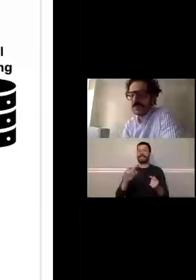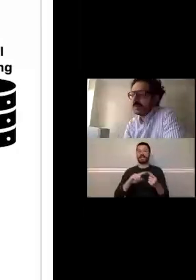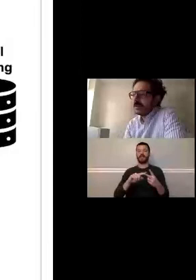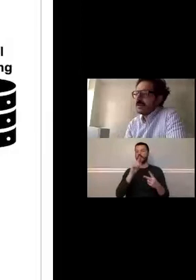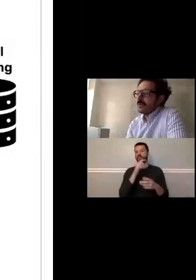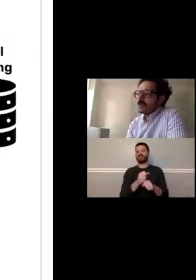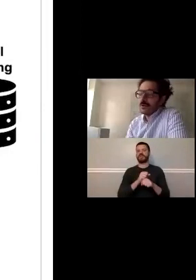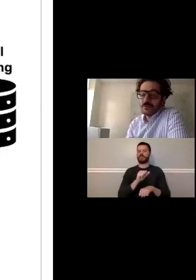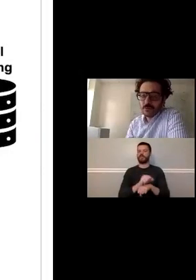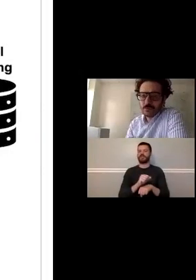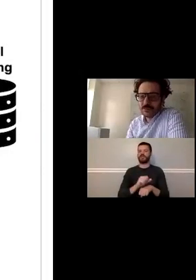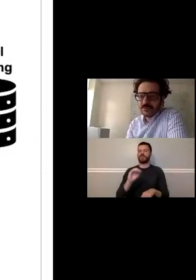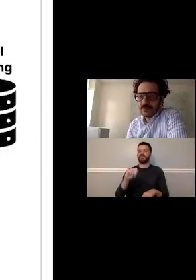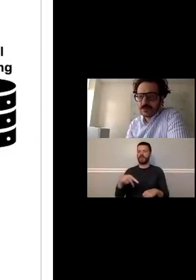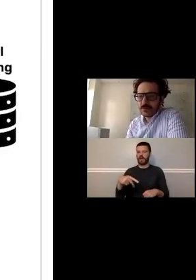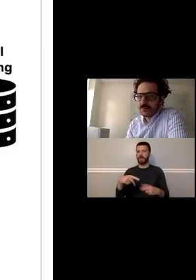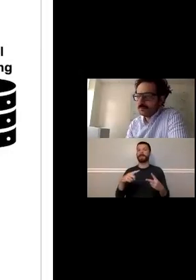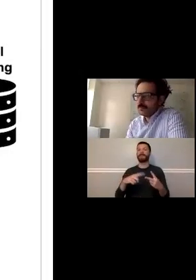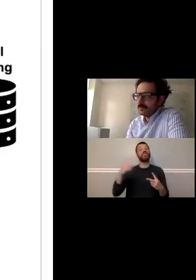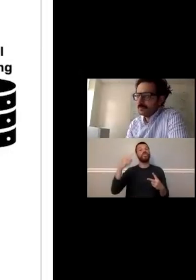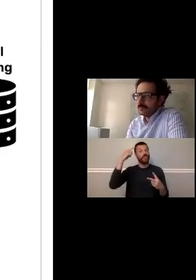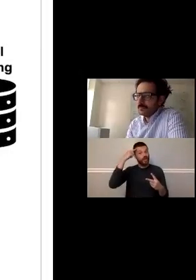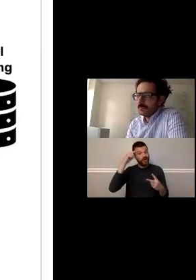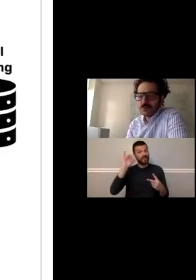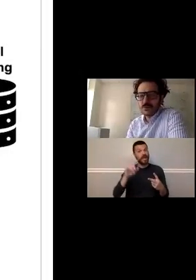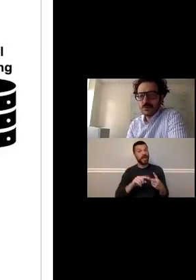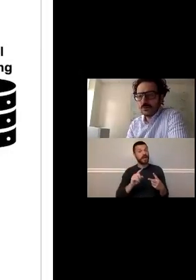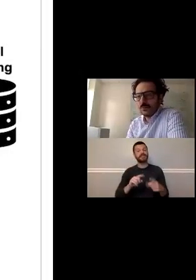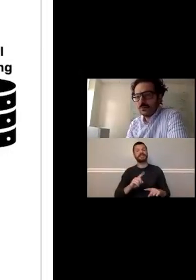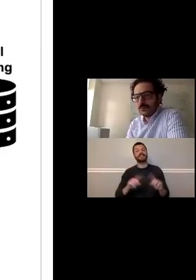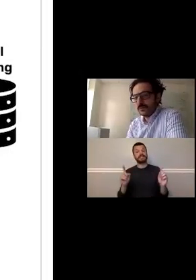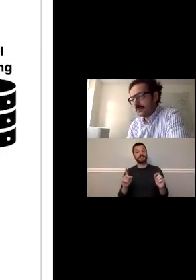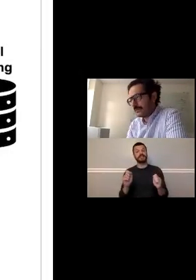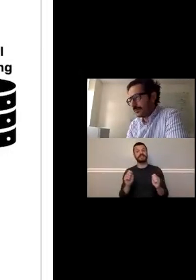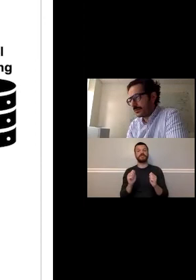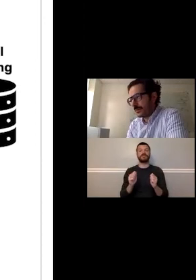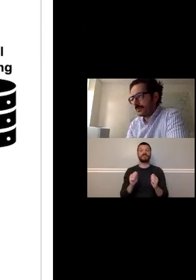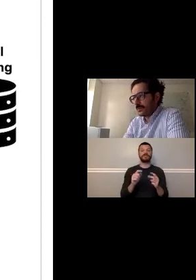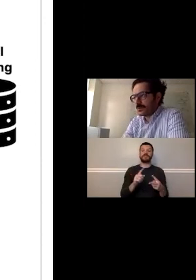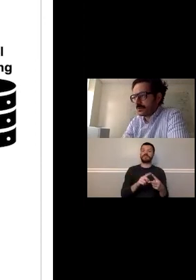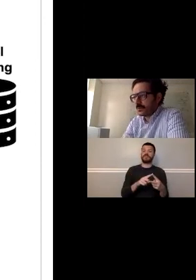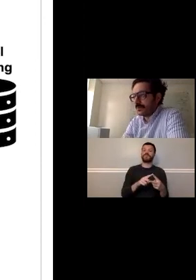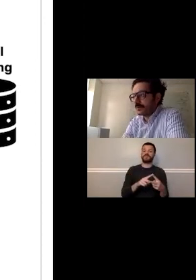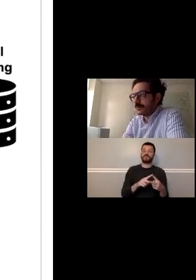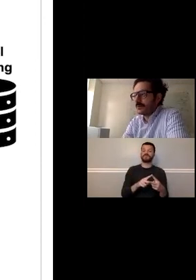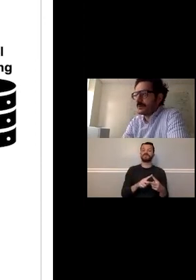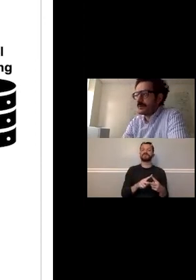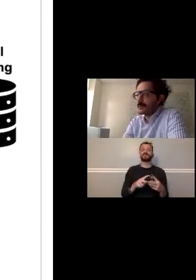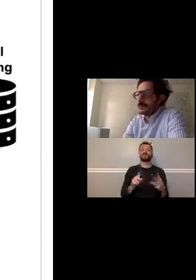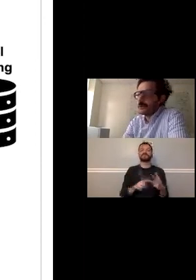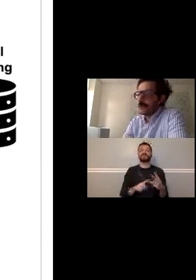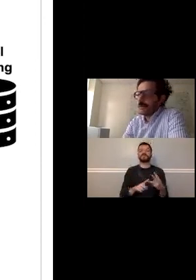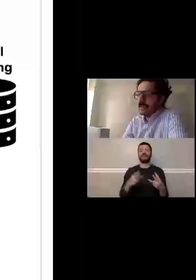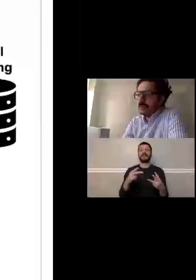comps, which are thought to be different actually from the patients who do not receive workers' comps, patients with knee